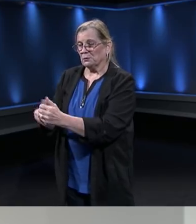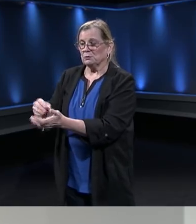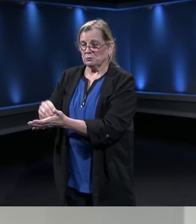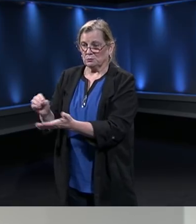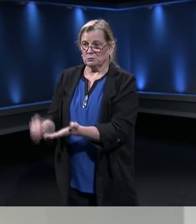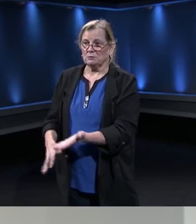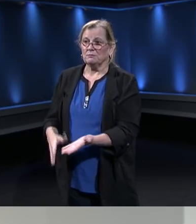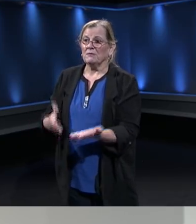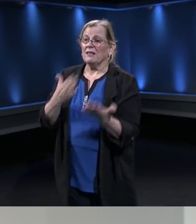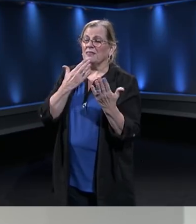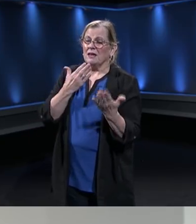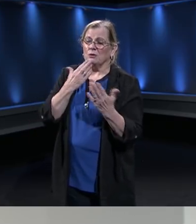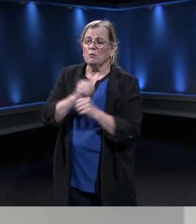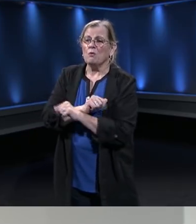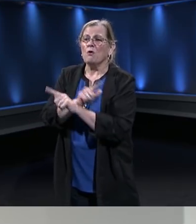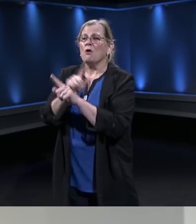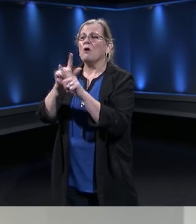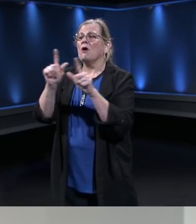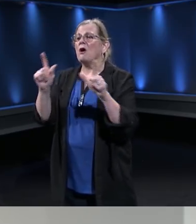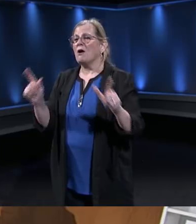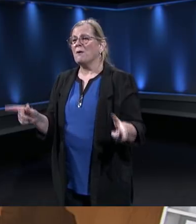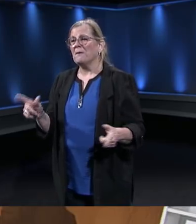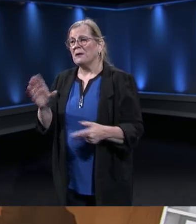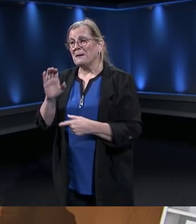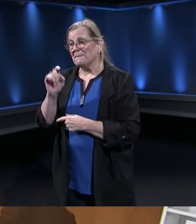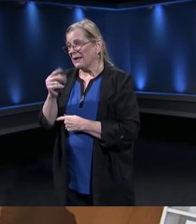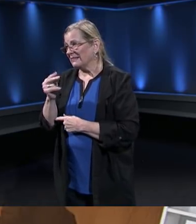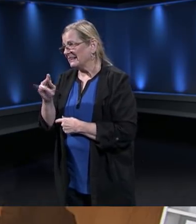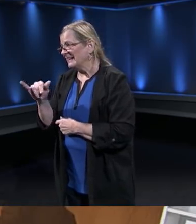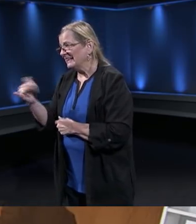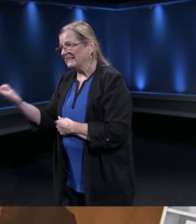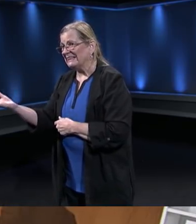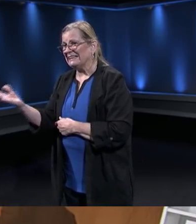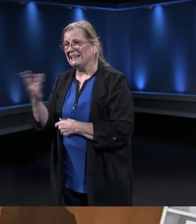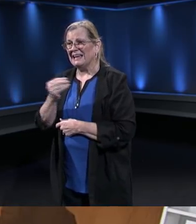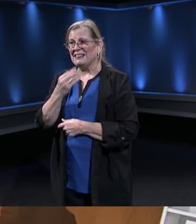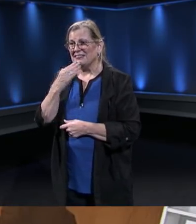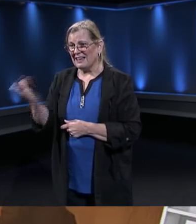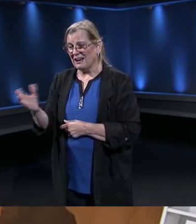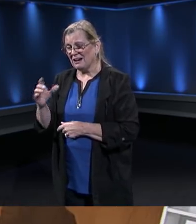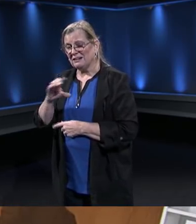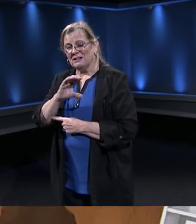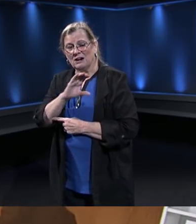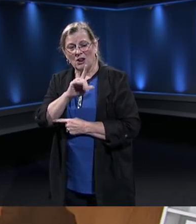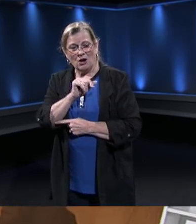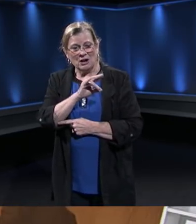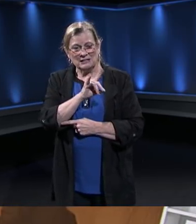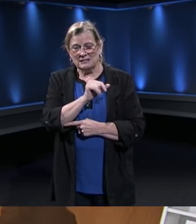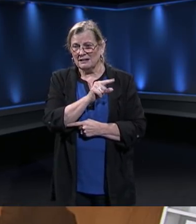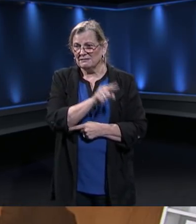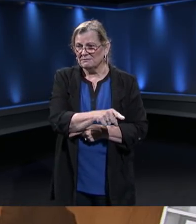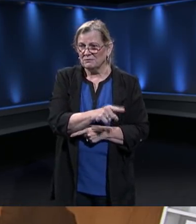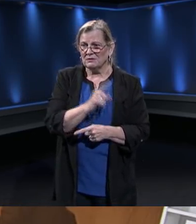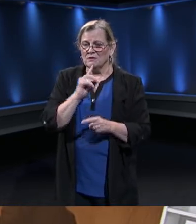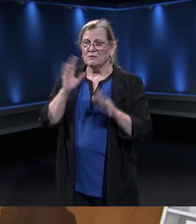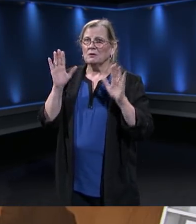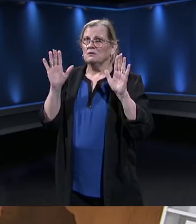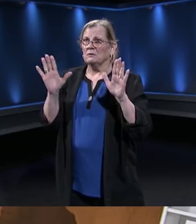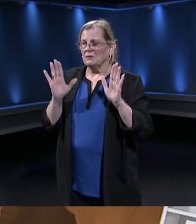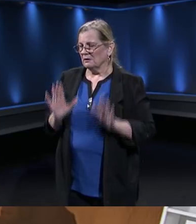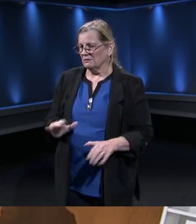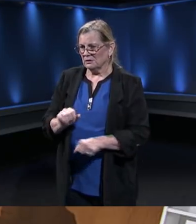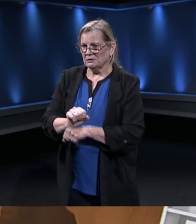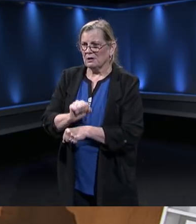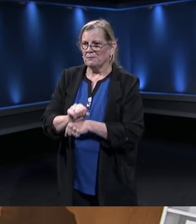again, Bethany. I want to thank you so much, Claudia. You all have done a terrific job. And we are committed here